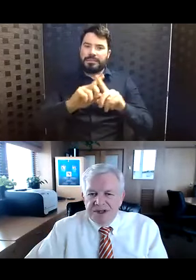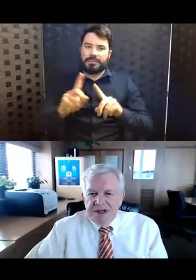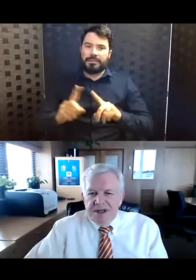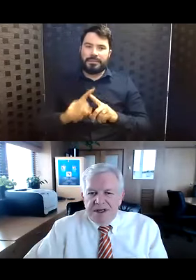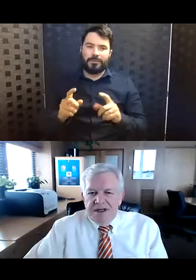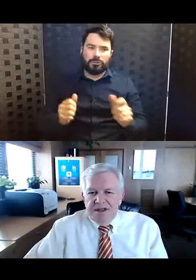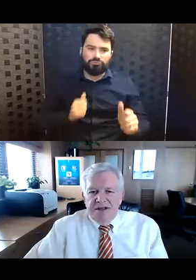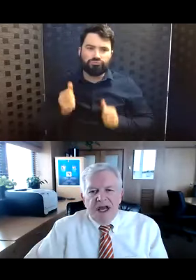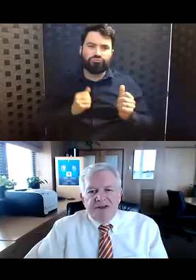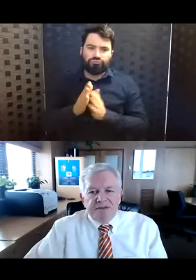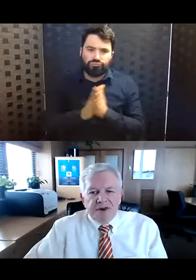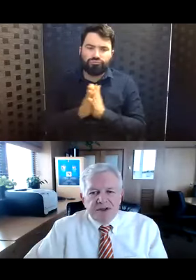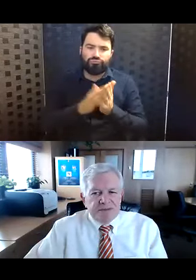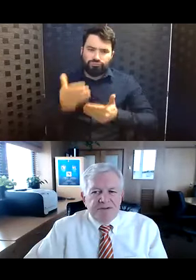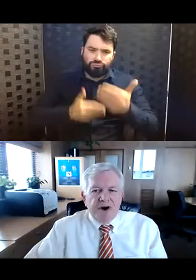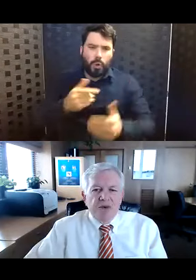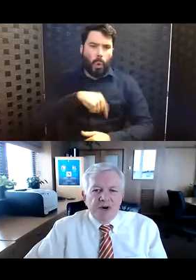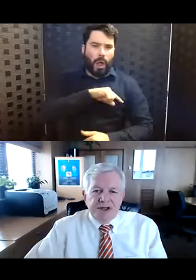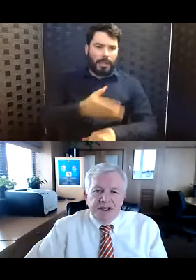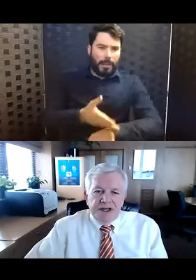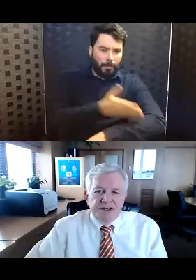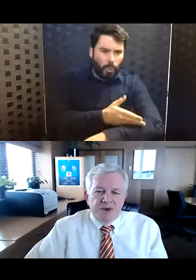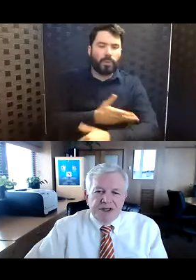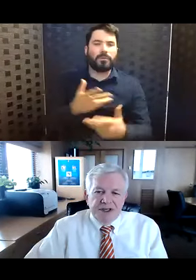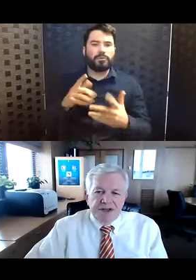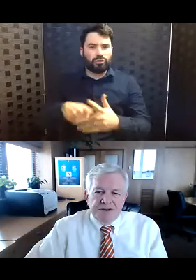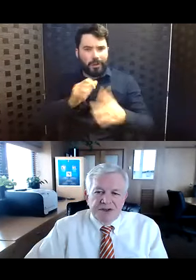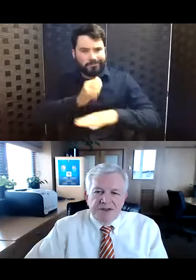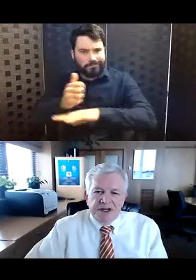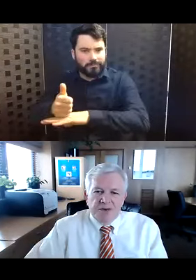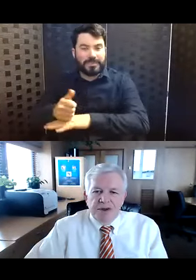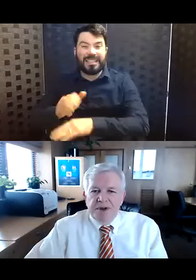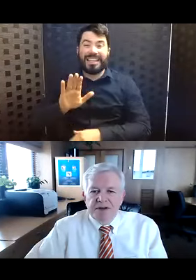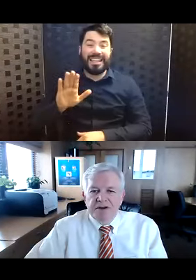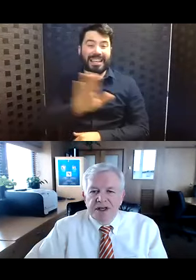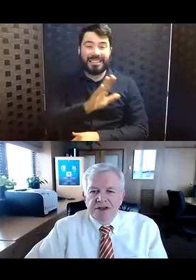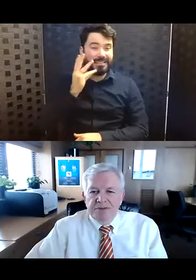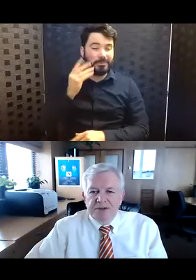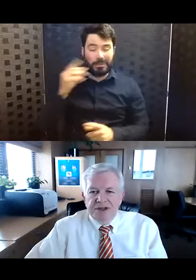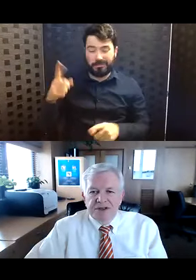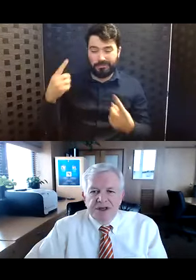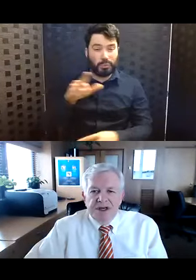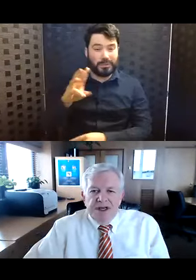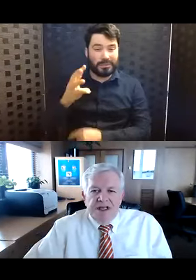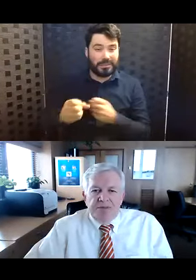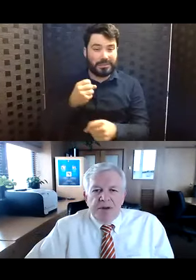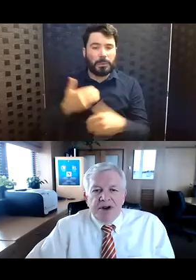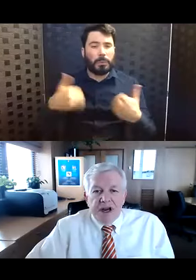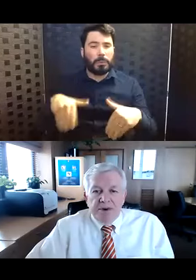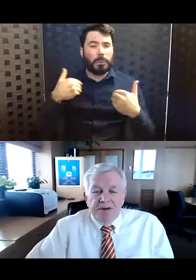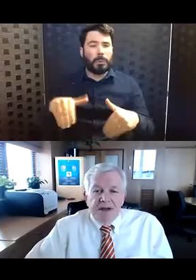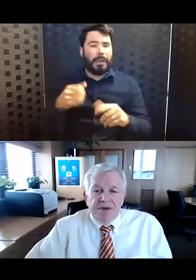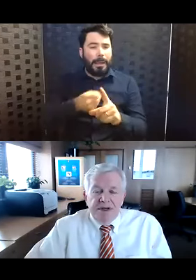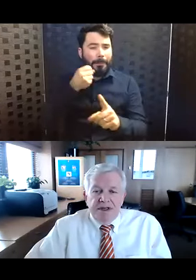initiatives. Dave's influence has been far-reaching in his 26 years of service here, with pivotal leadership positions in the primary